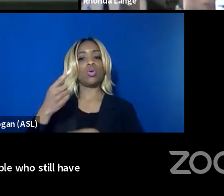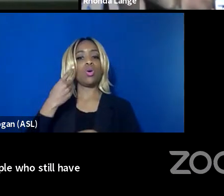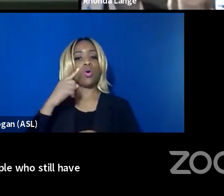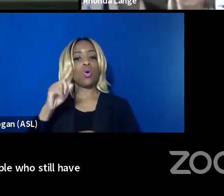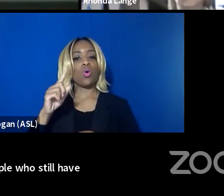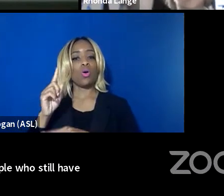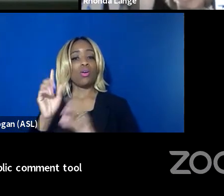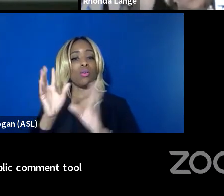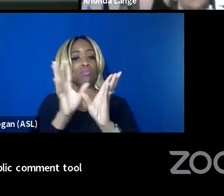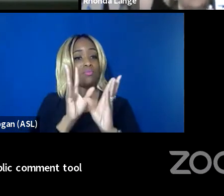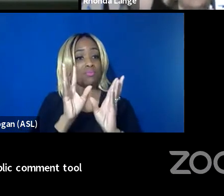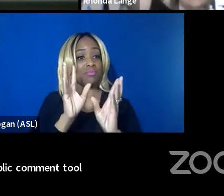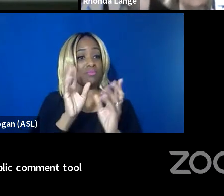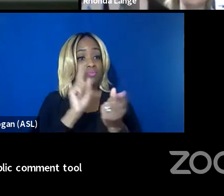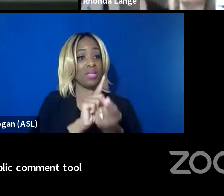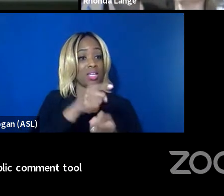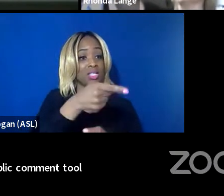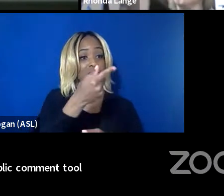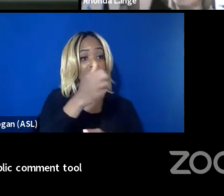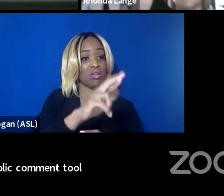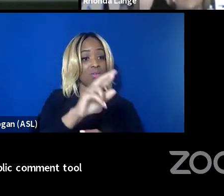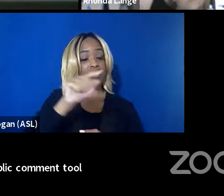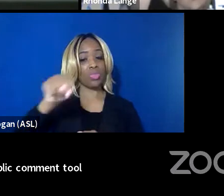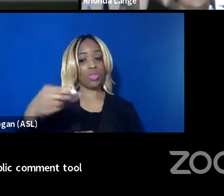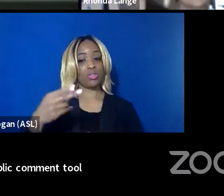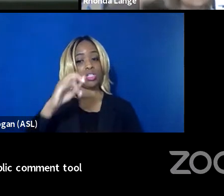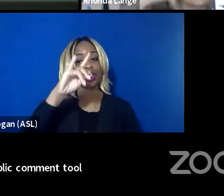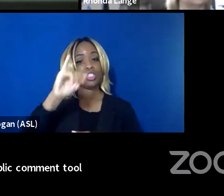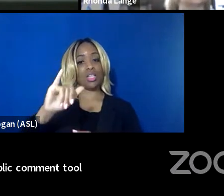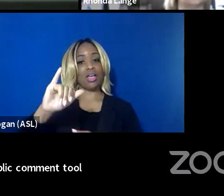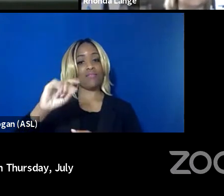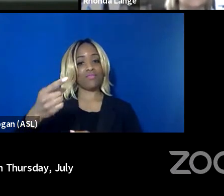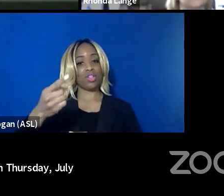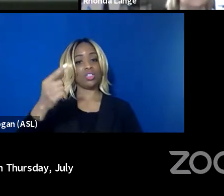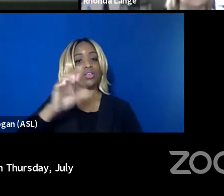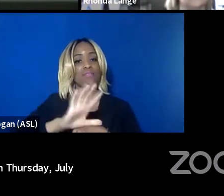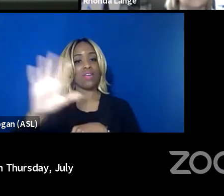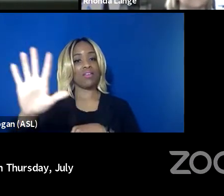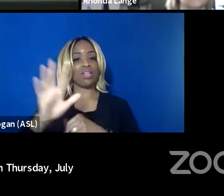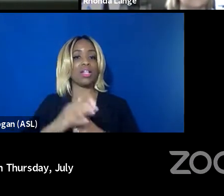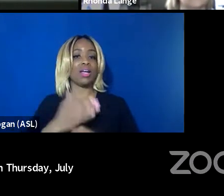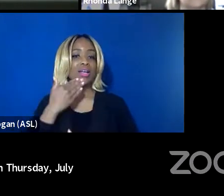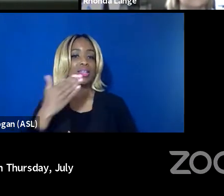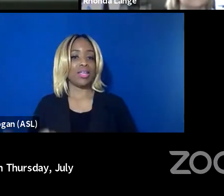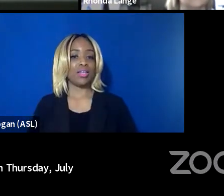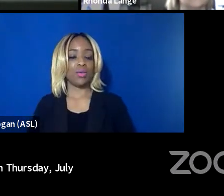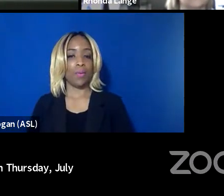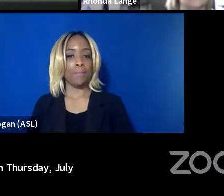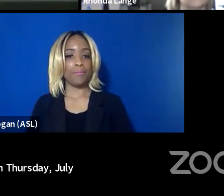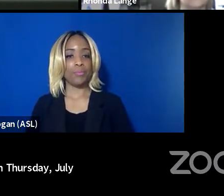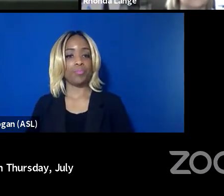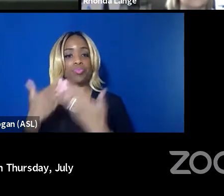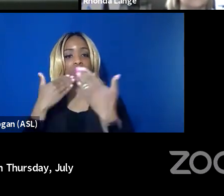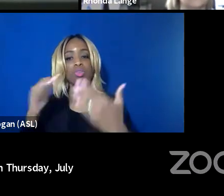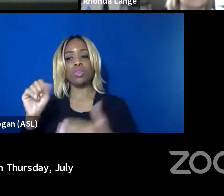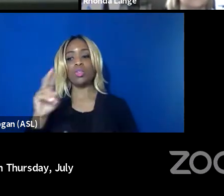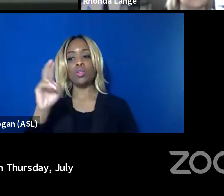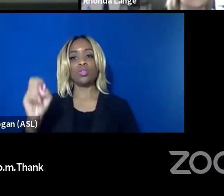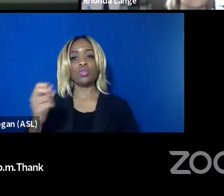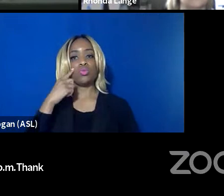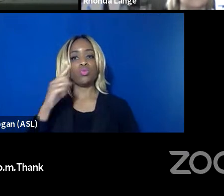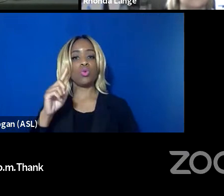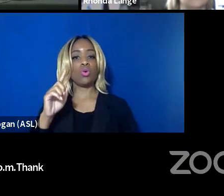Grand Rapids on Thursday, July 1st, starting at 5 p.m. Thank you. Thank you, Sue, so much for